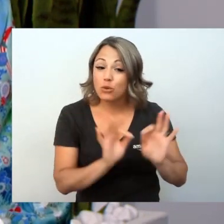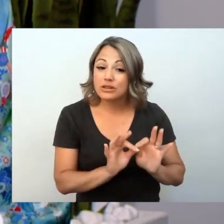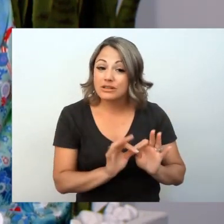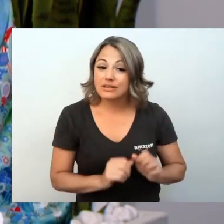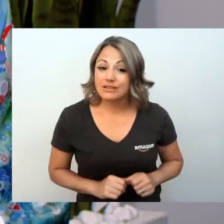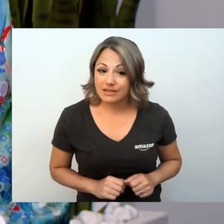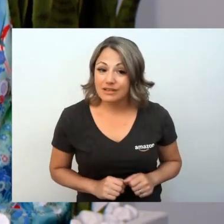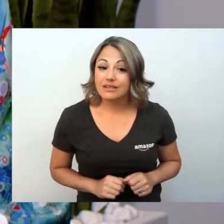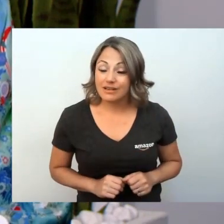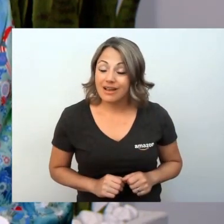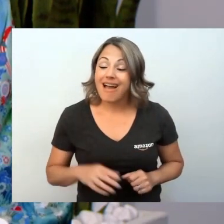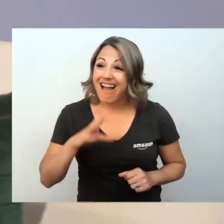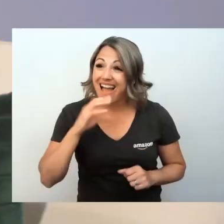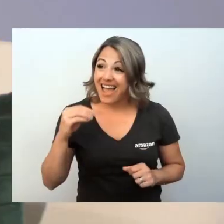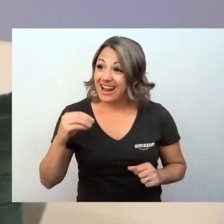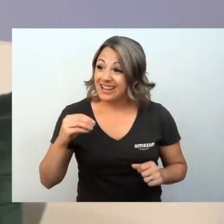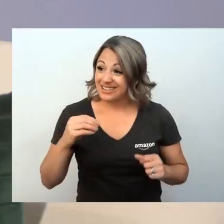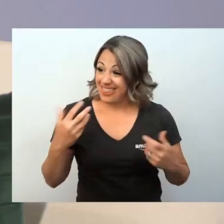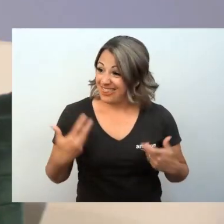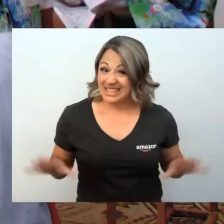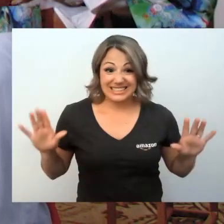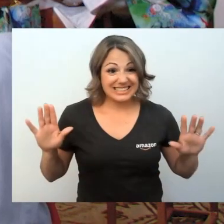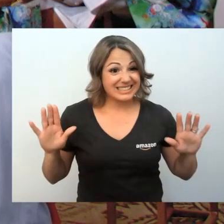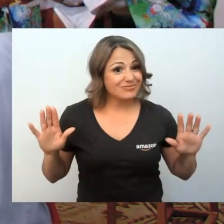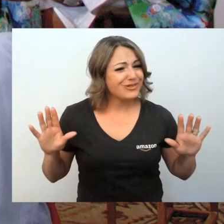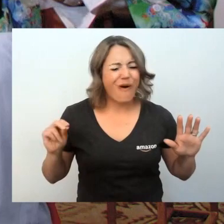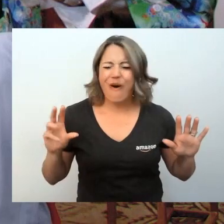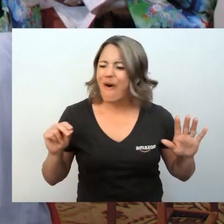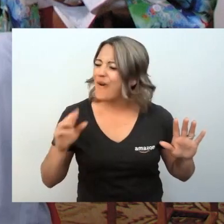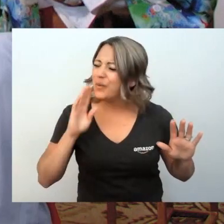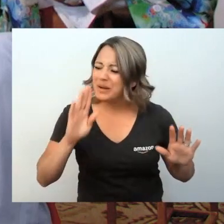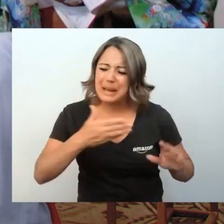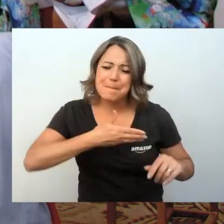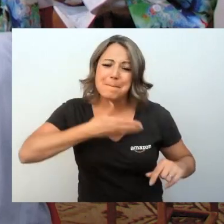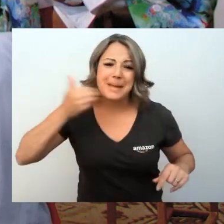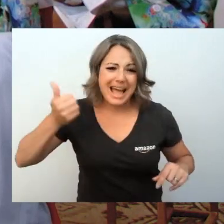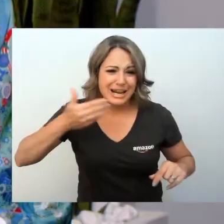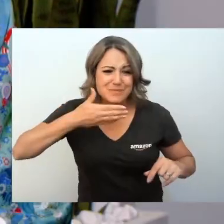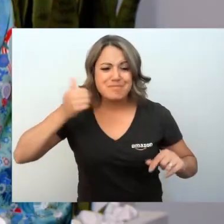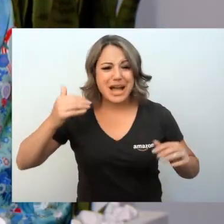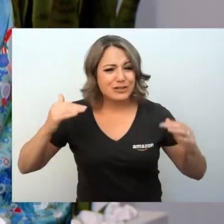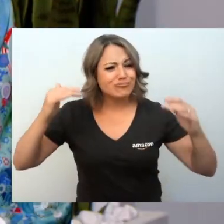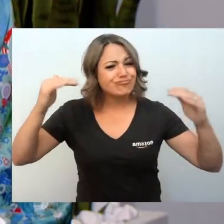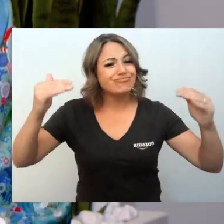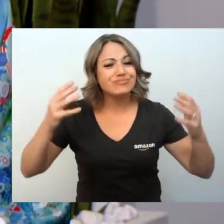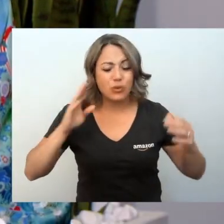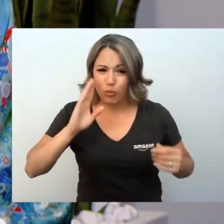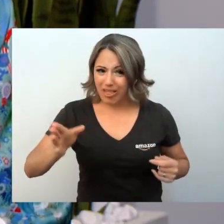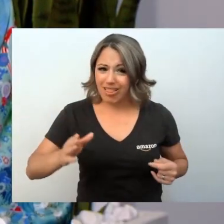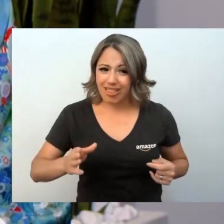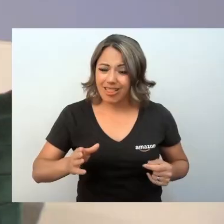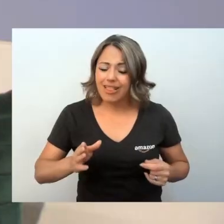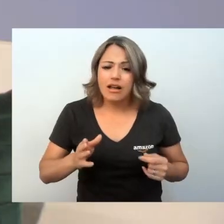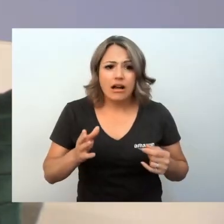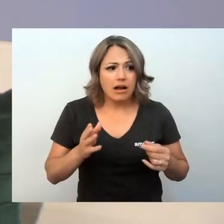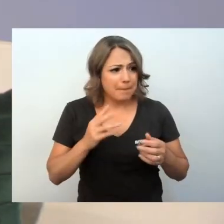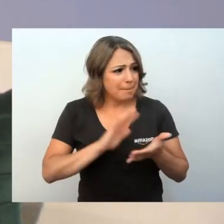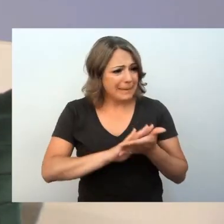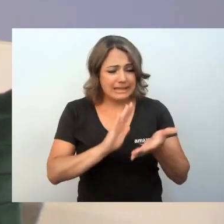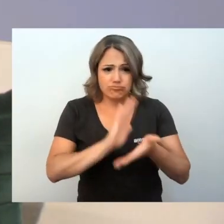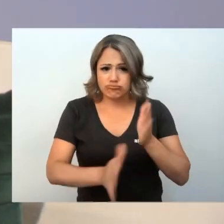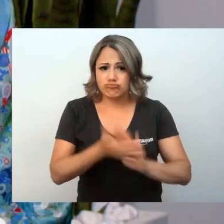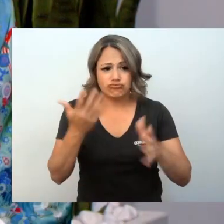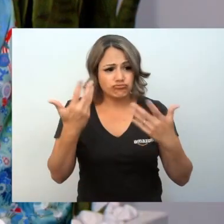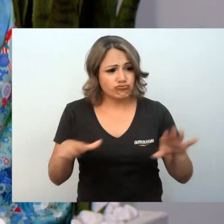now it's only going to get better and better, you know, and better and better. And we have a lot more, we have a long way to go, but